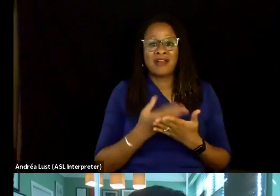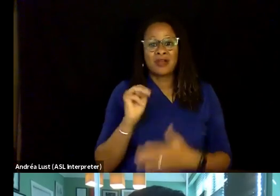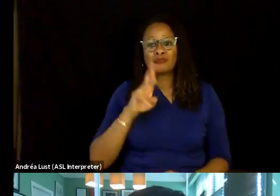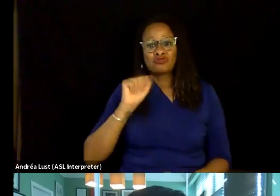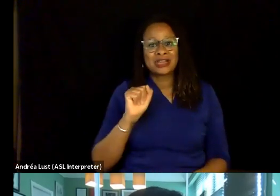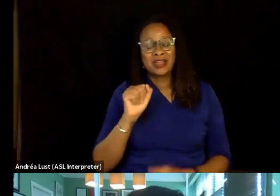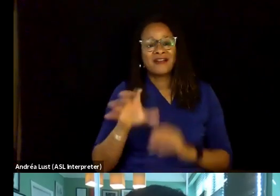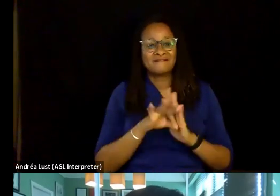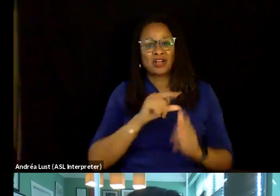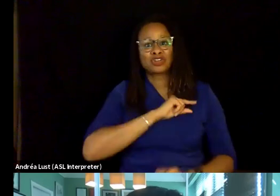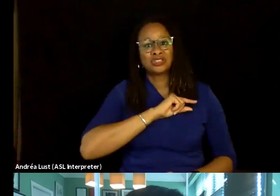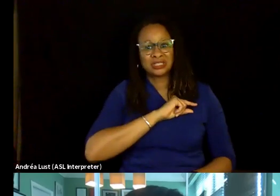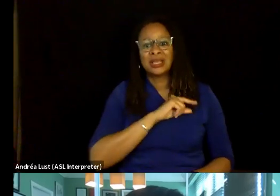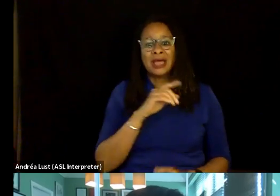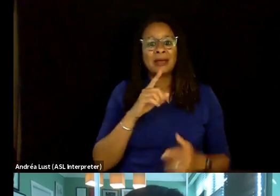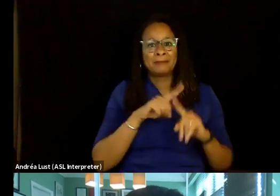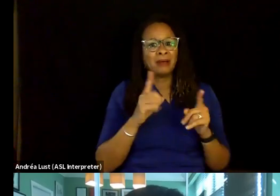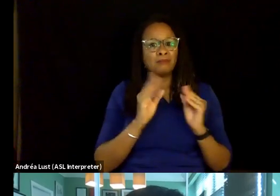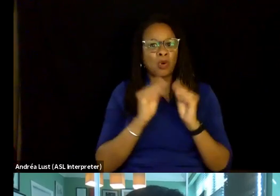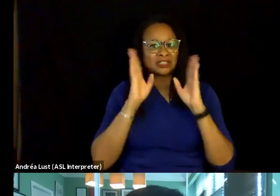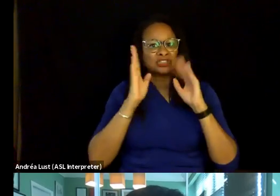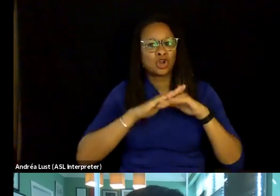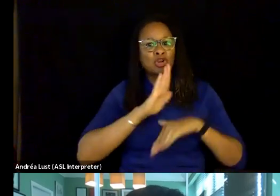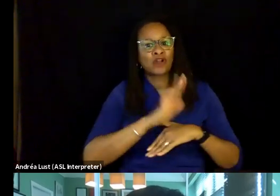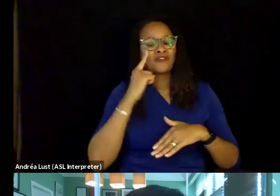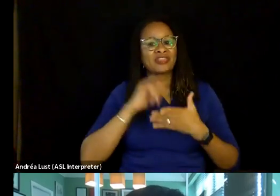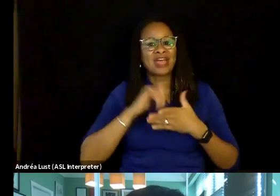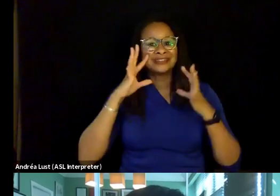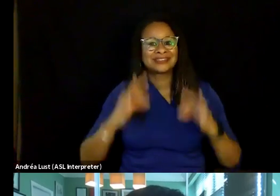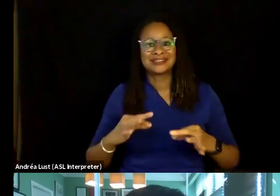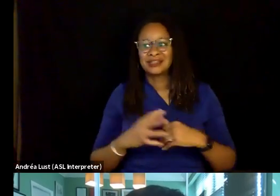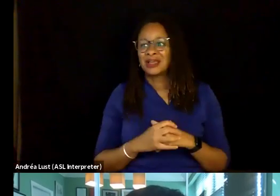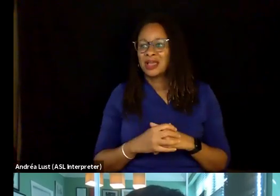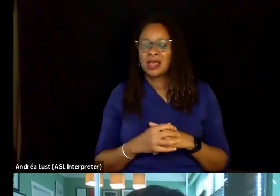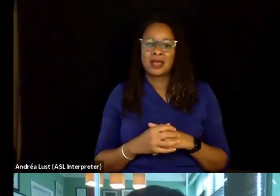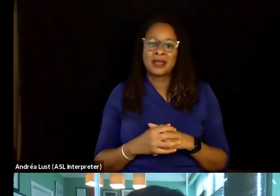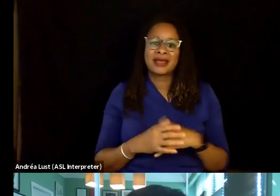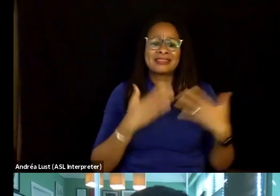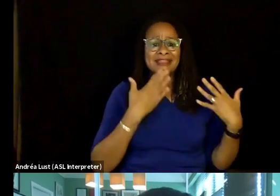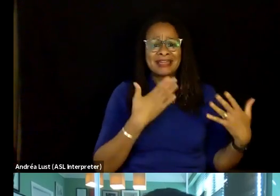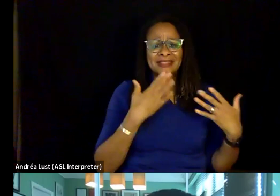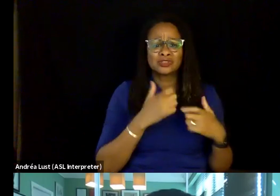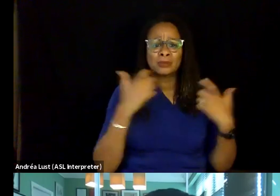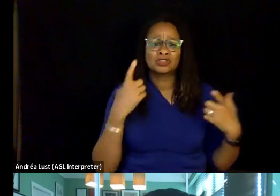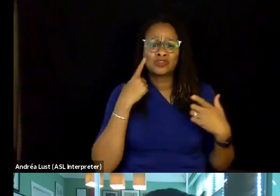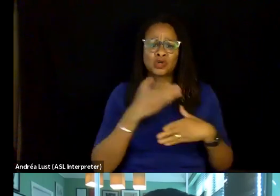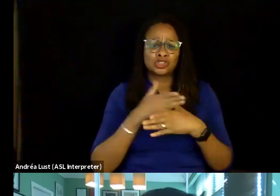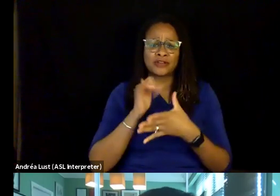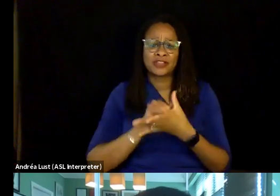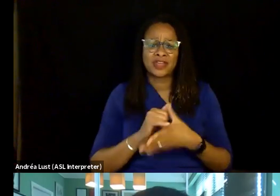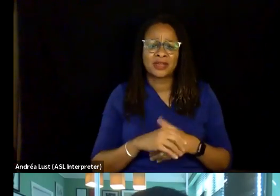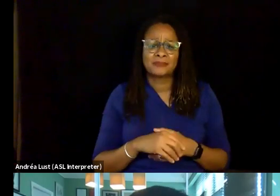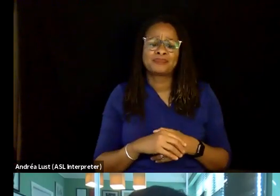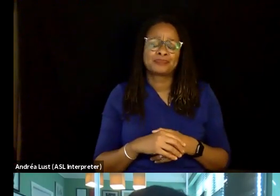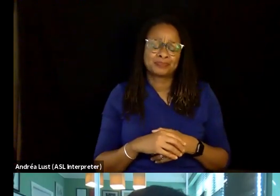attention on her on that verdict. We are getting a lot of great. Thank you so much for sharing that, and thank you for your